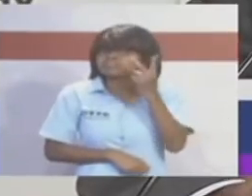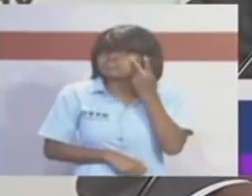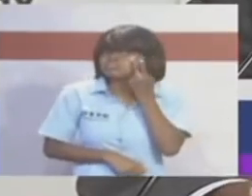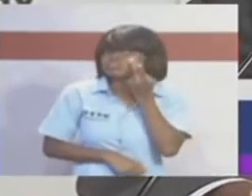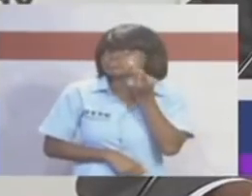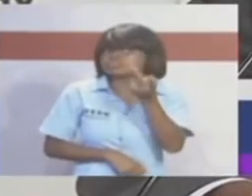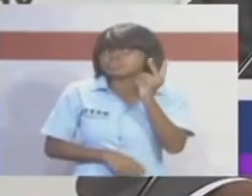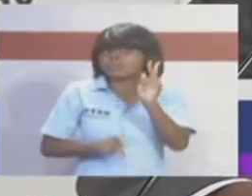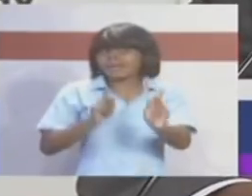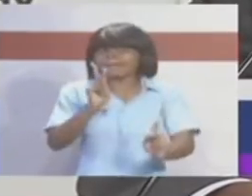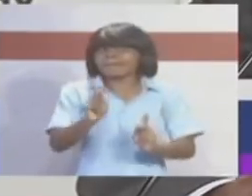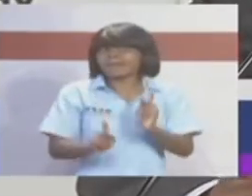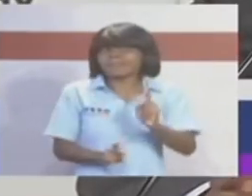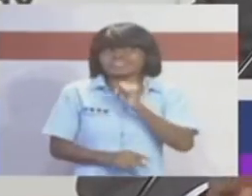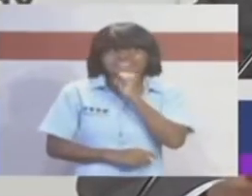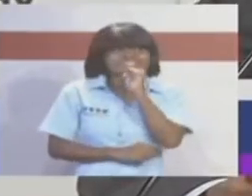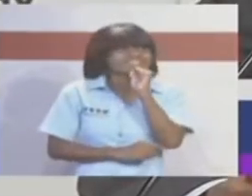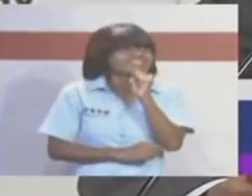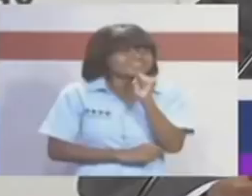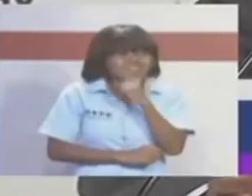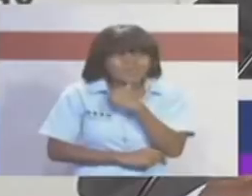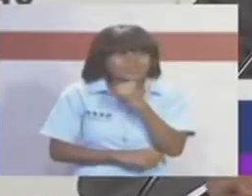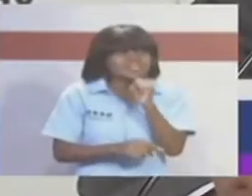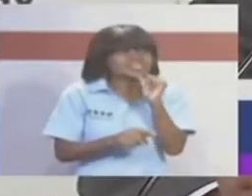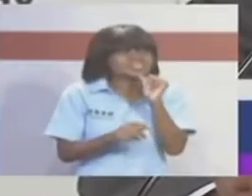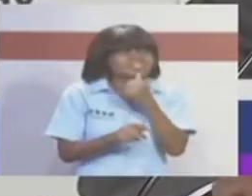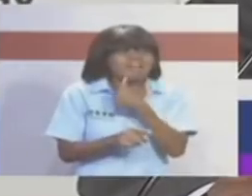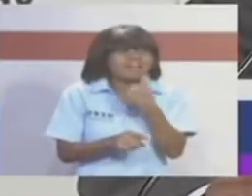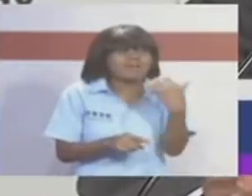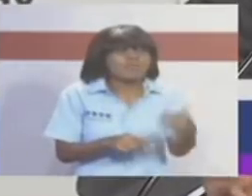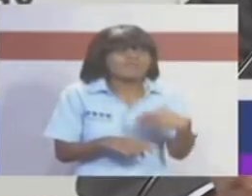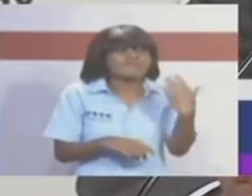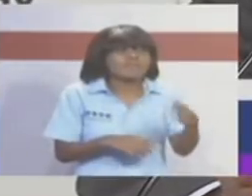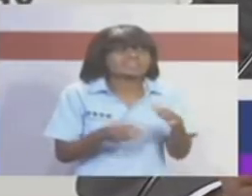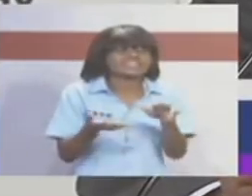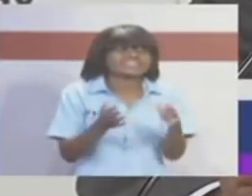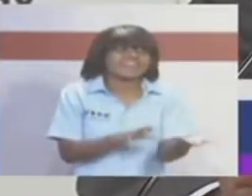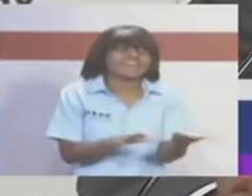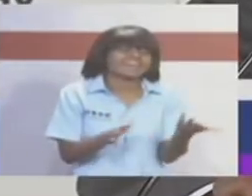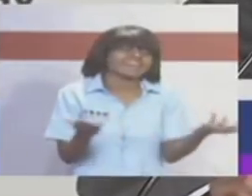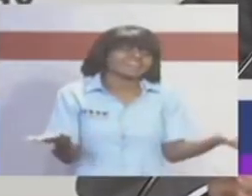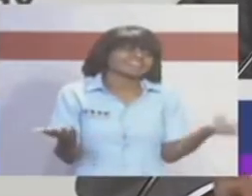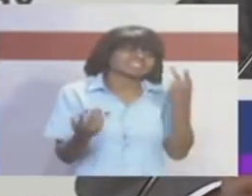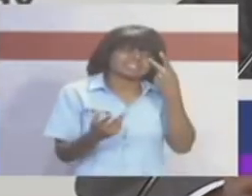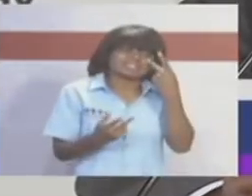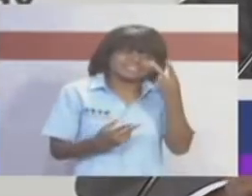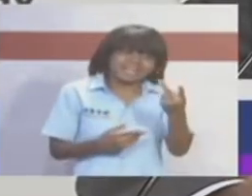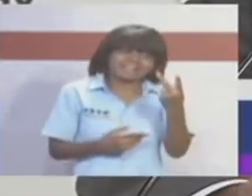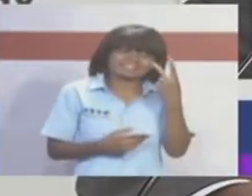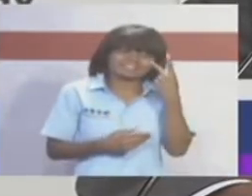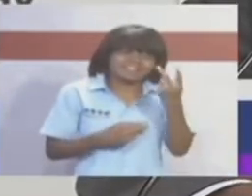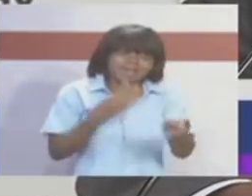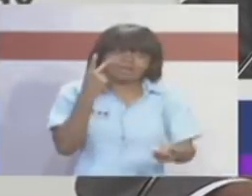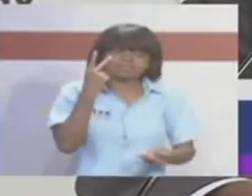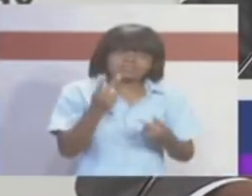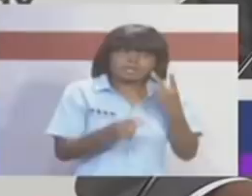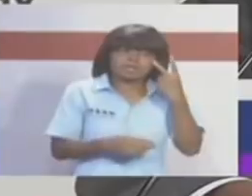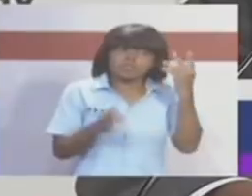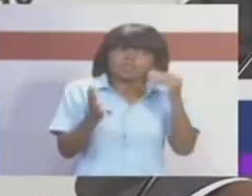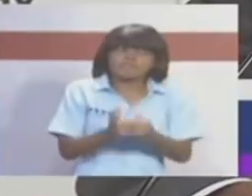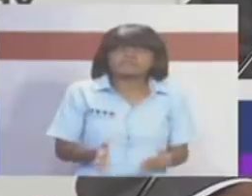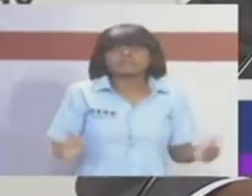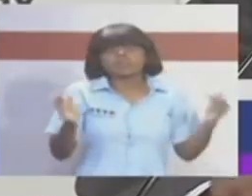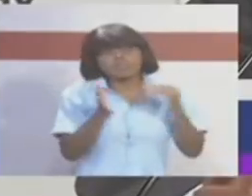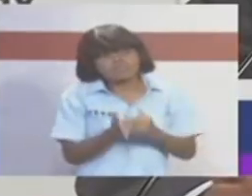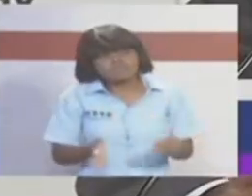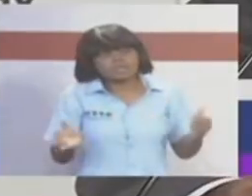suffer and demise. So there's no sort of leniency. We don't really tend to drop the ball because